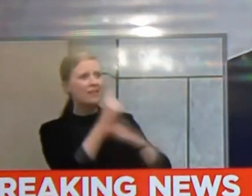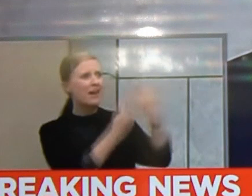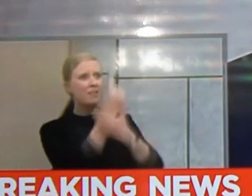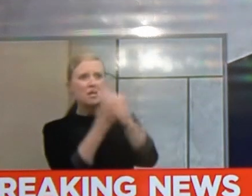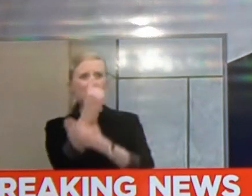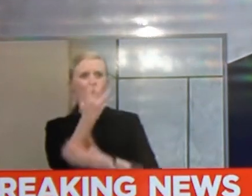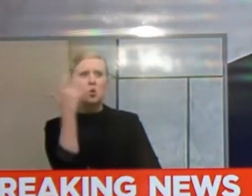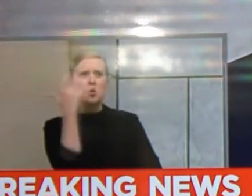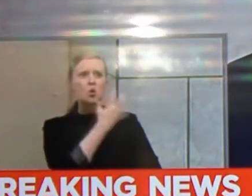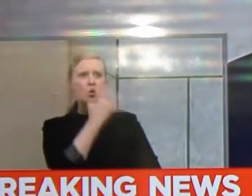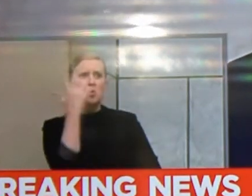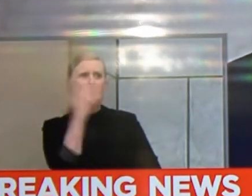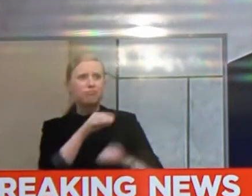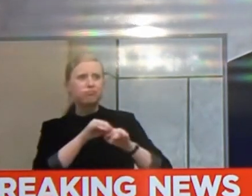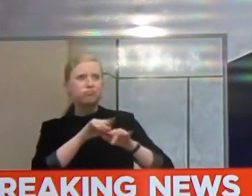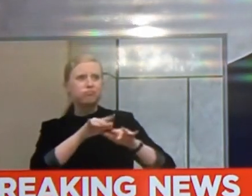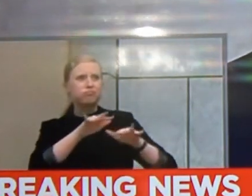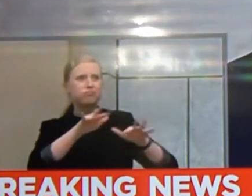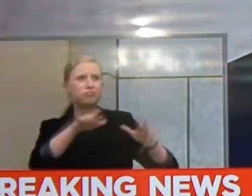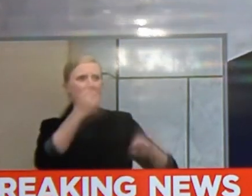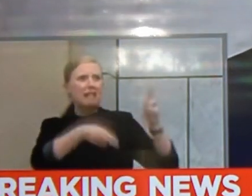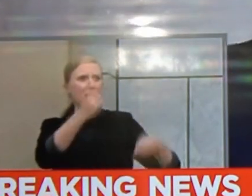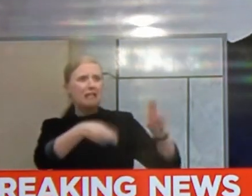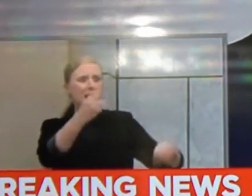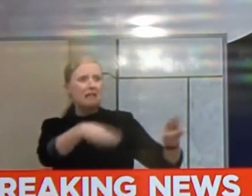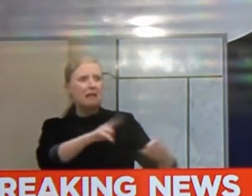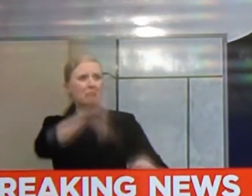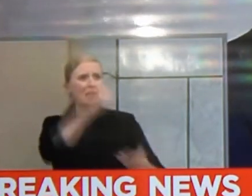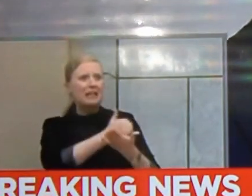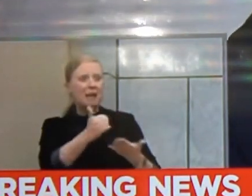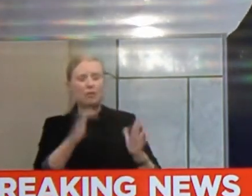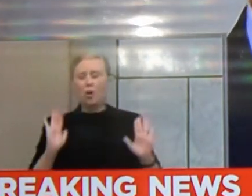country, and we're doing everything we can to ensure it does not become our experience. Yep.